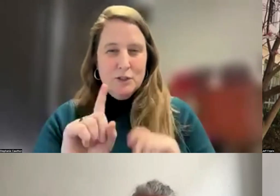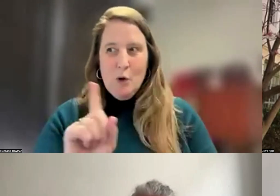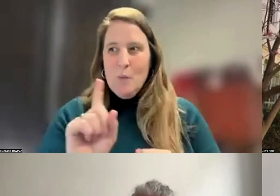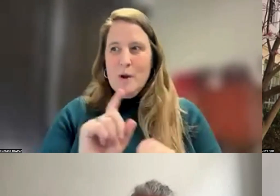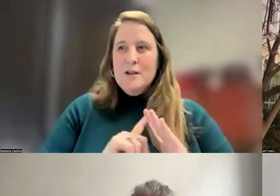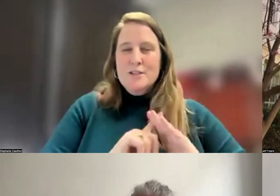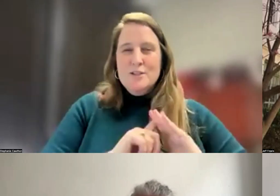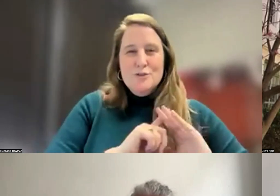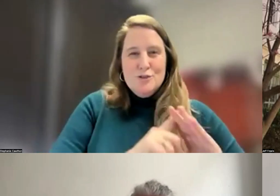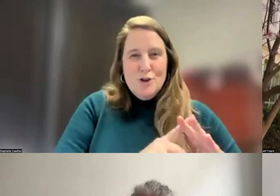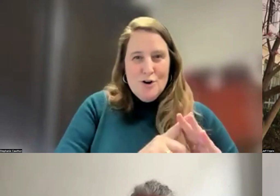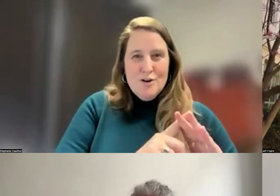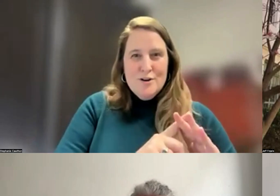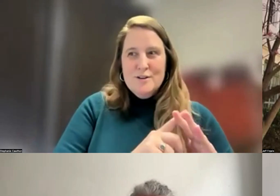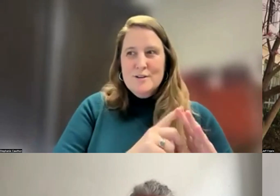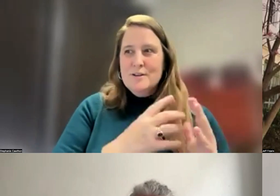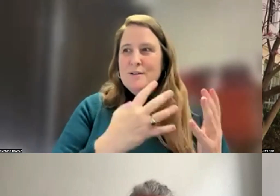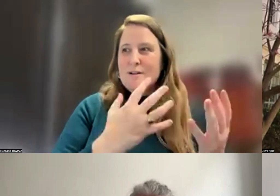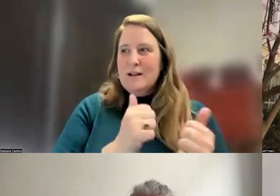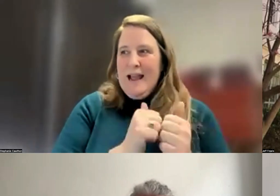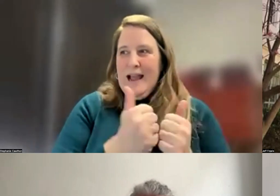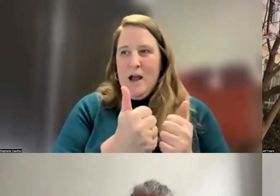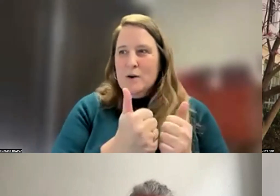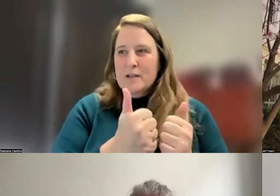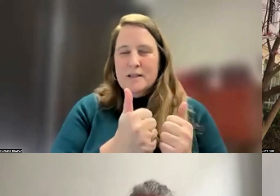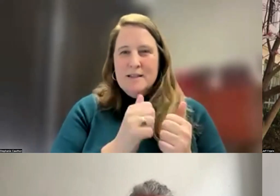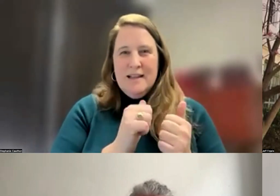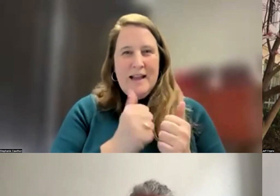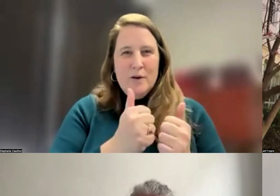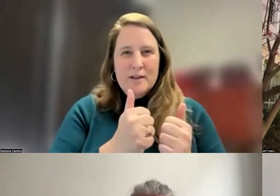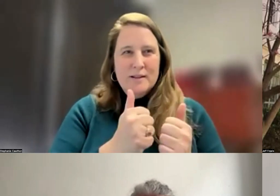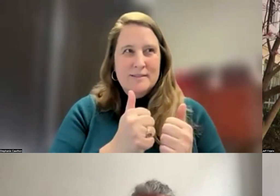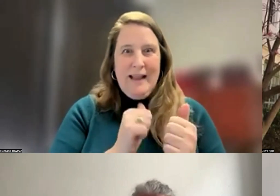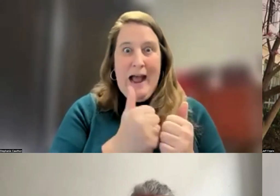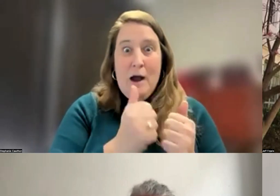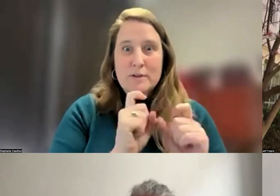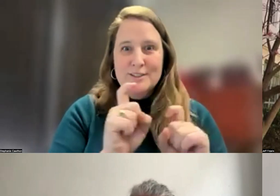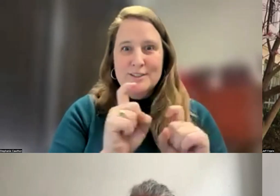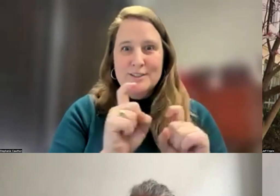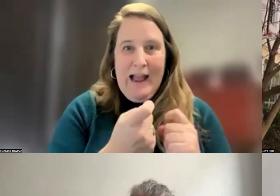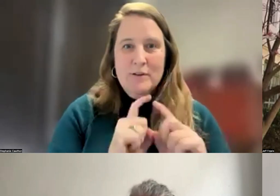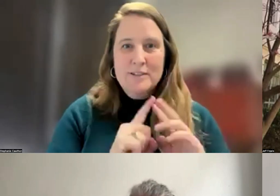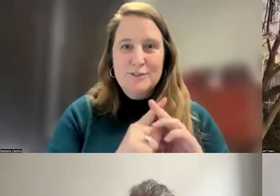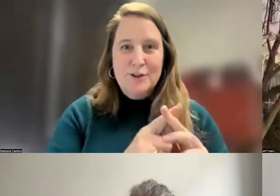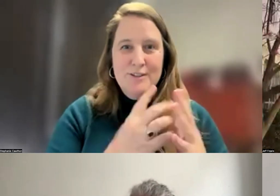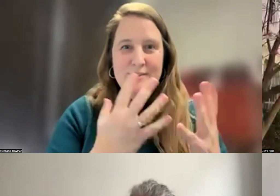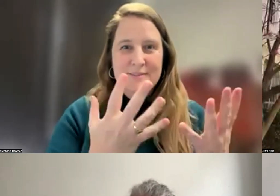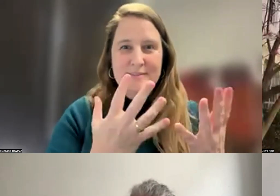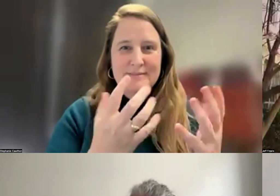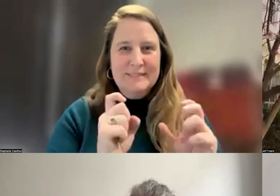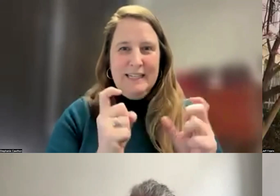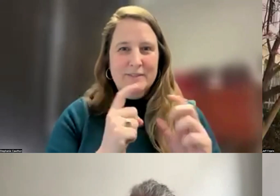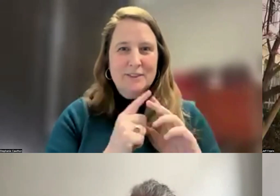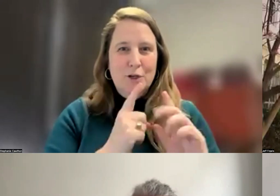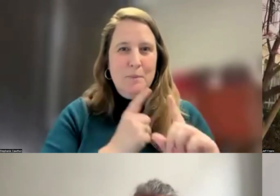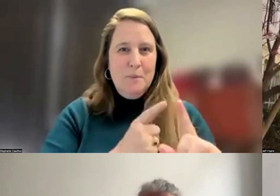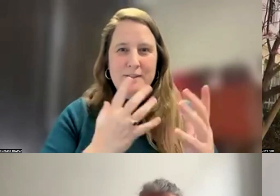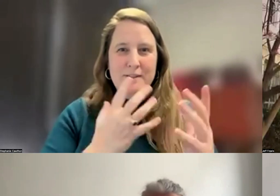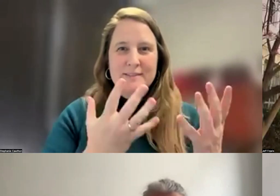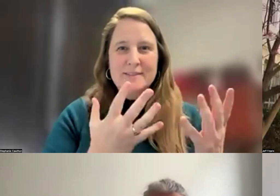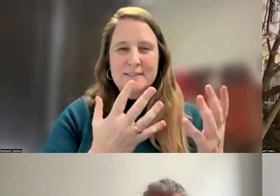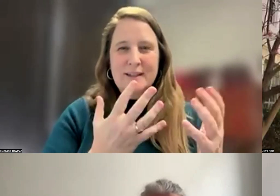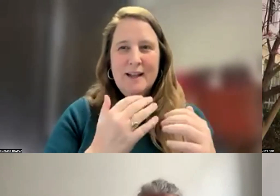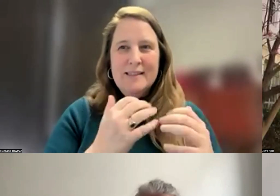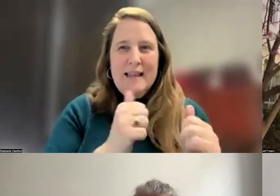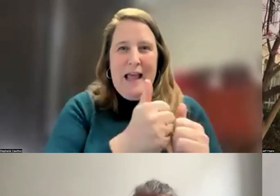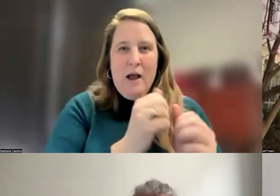content accessibility, where it started, and kind of how it started, where it even came